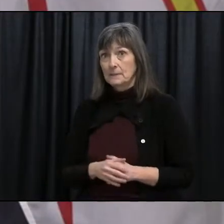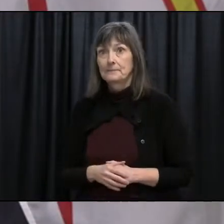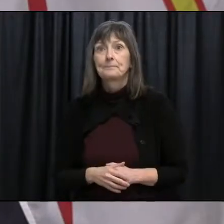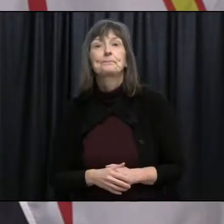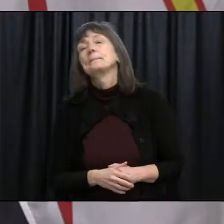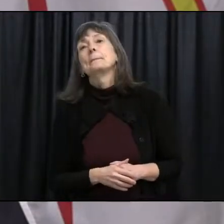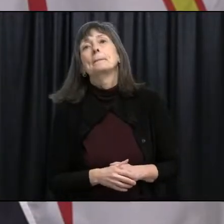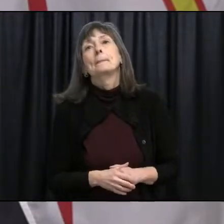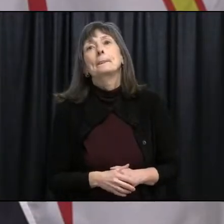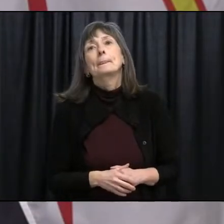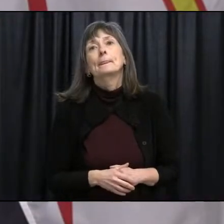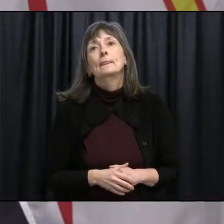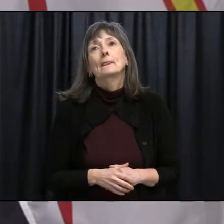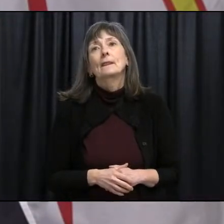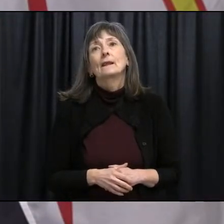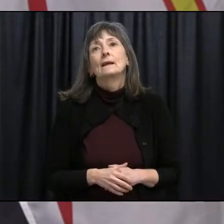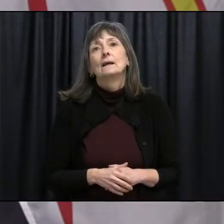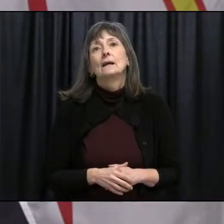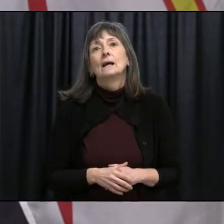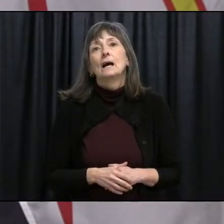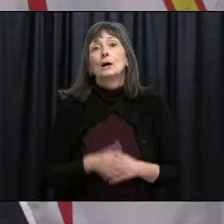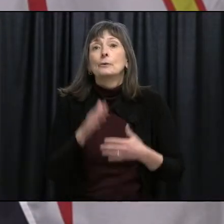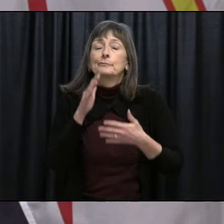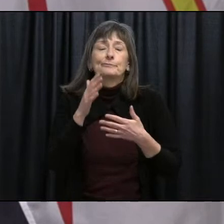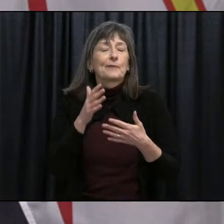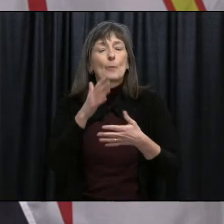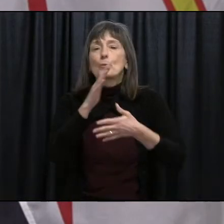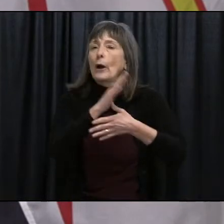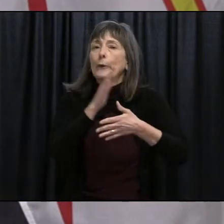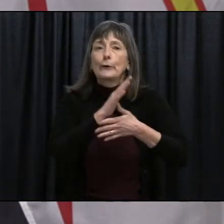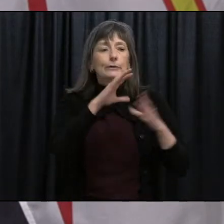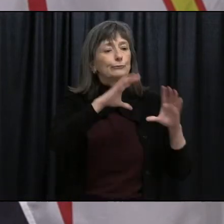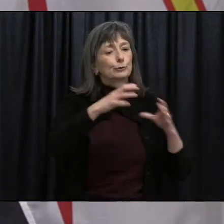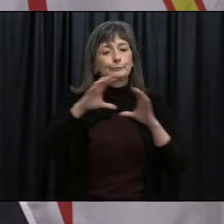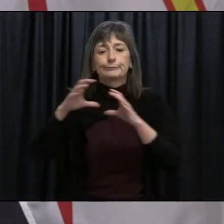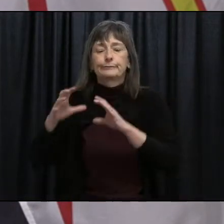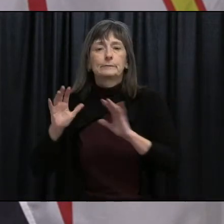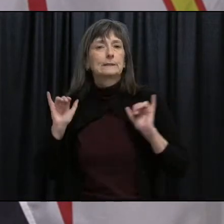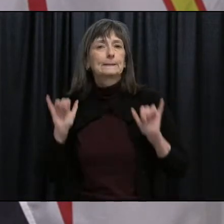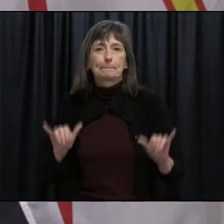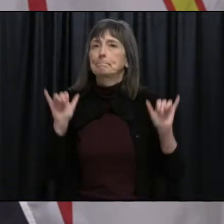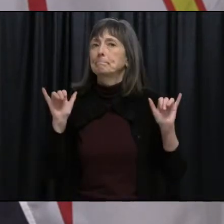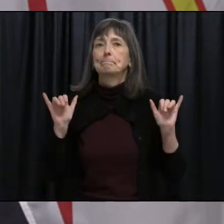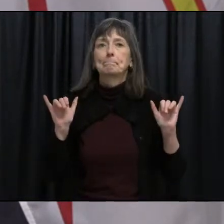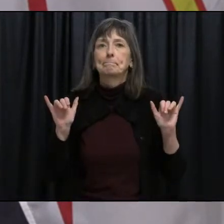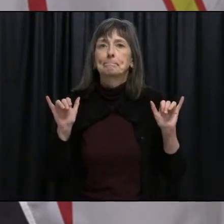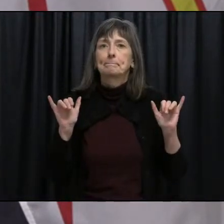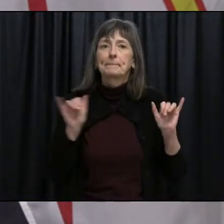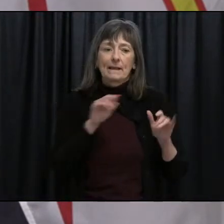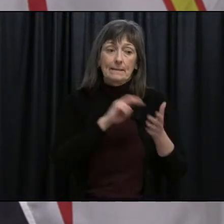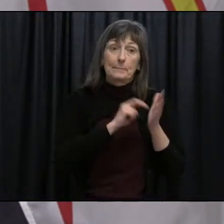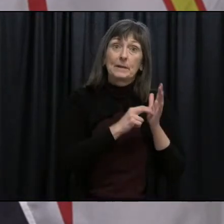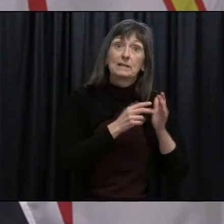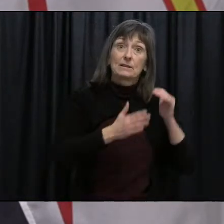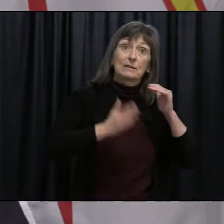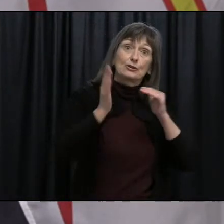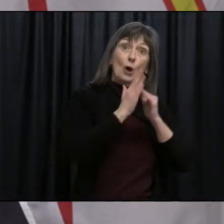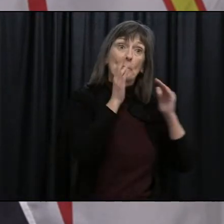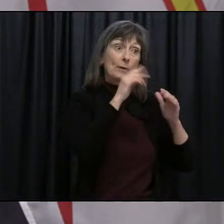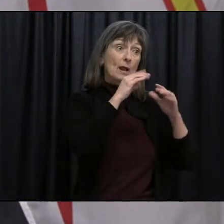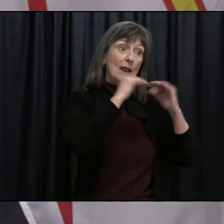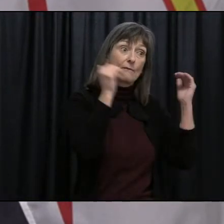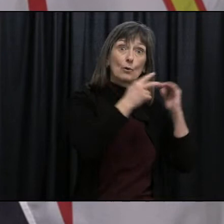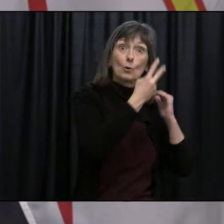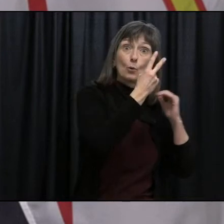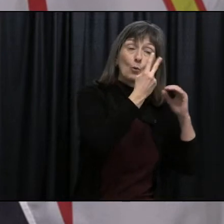Sorry, our priority groups will stay the same. We've identified these priority groups as people who are at higher risk of severe